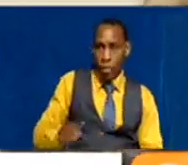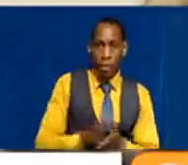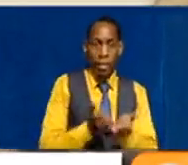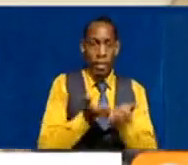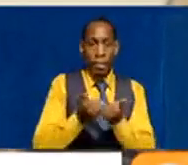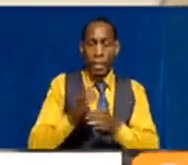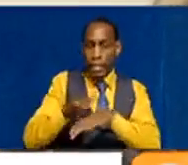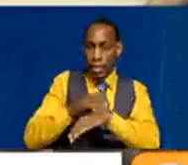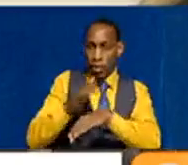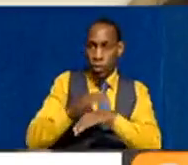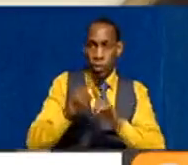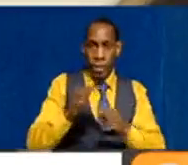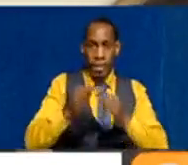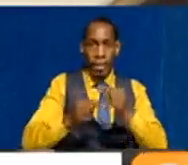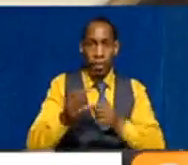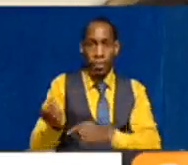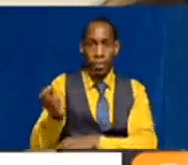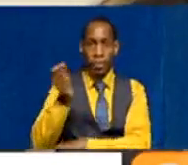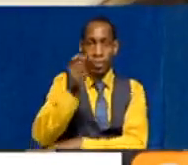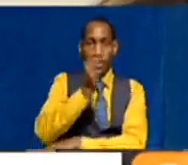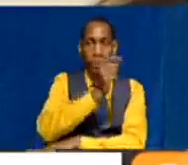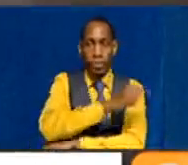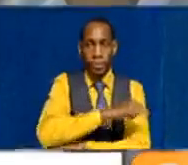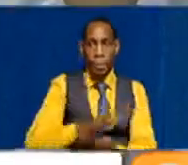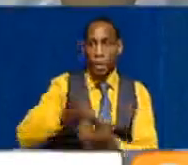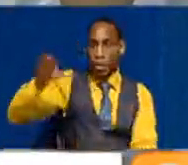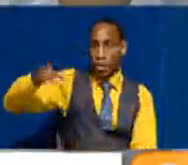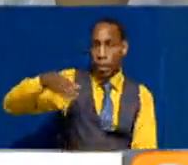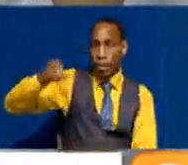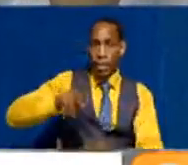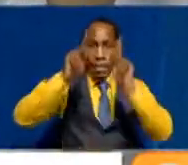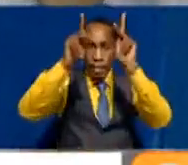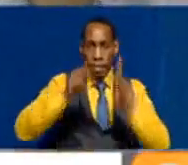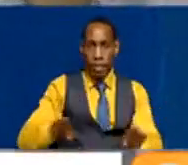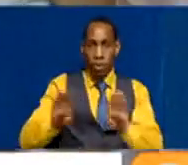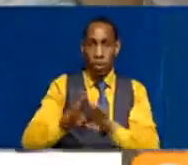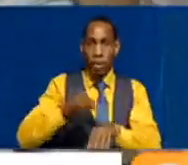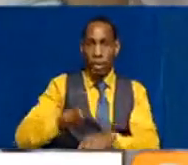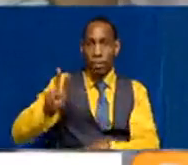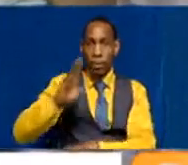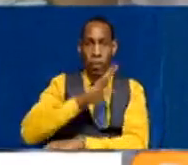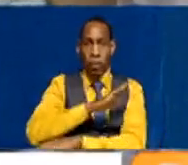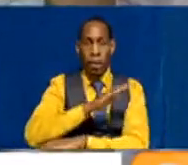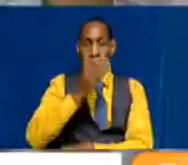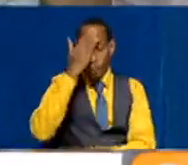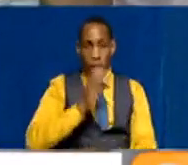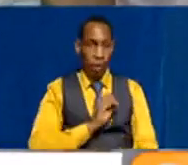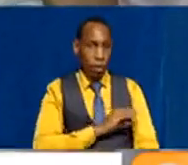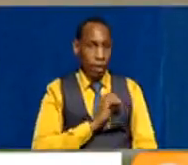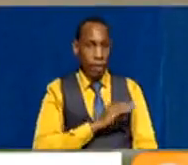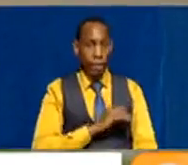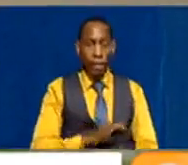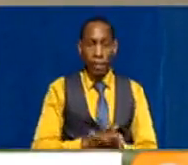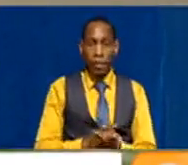was slow but picked up pace by midday. Supermarkets in Kisumu were closed by 2 p.m. on Monday over panic in